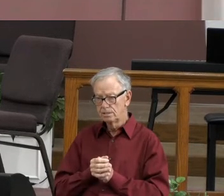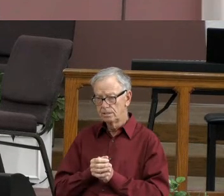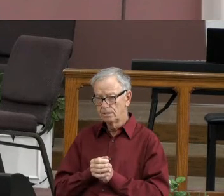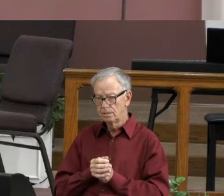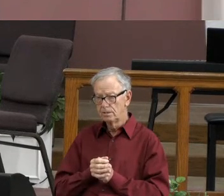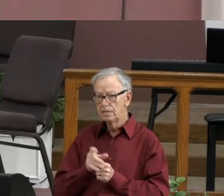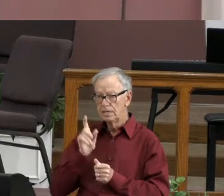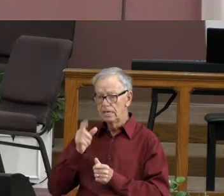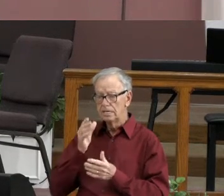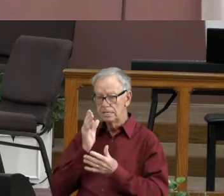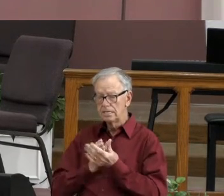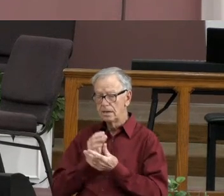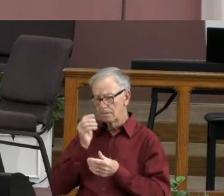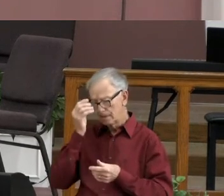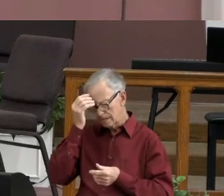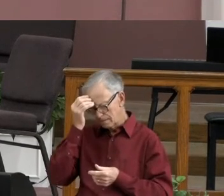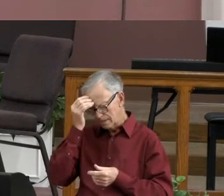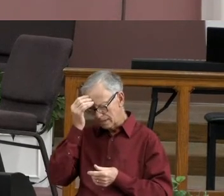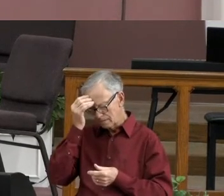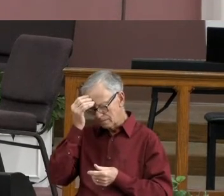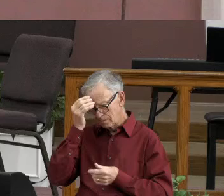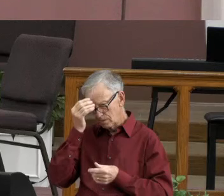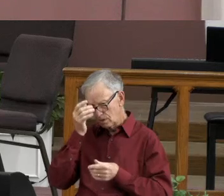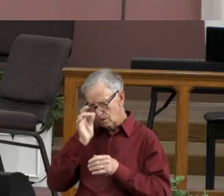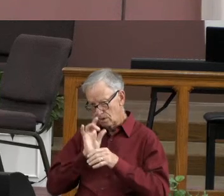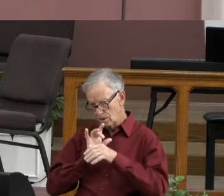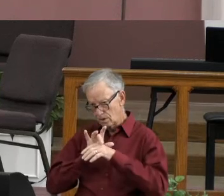And we need to stop and consider that ahead of time.